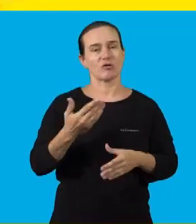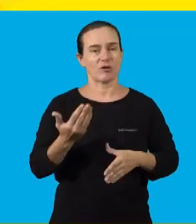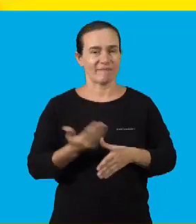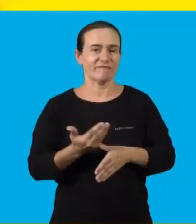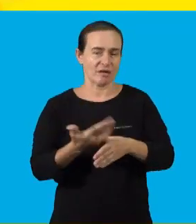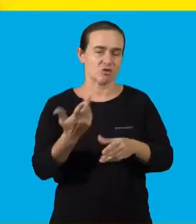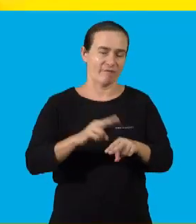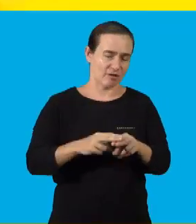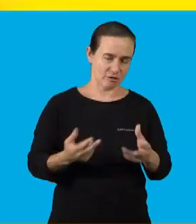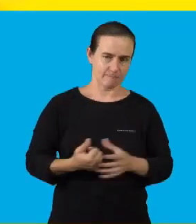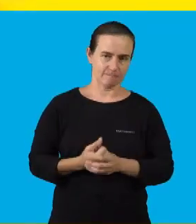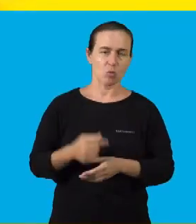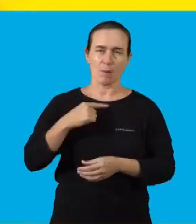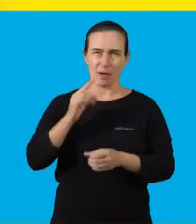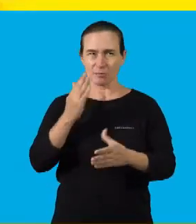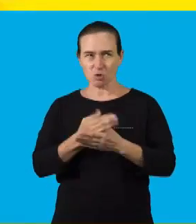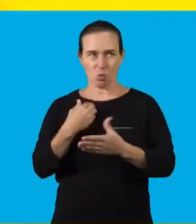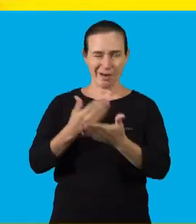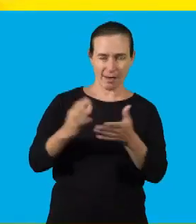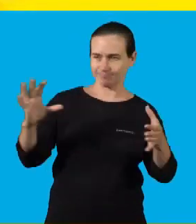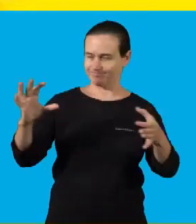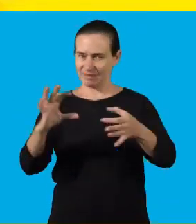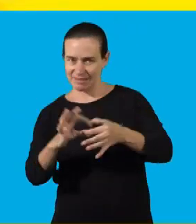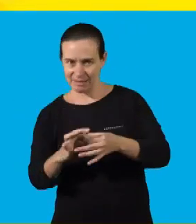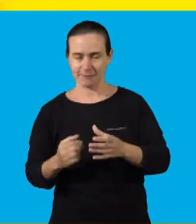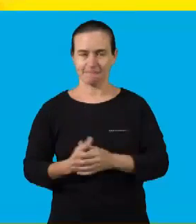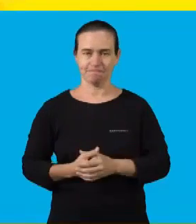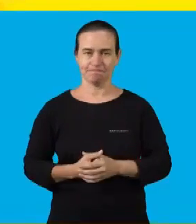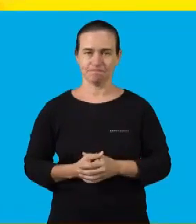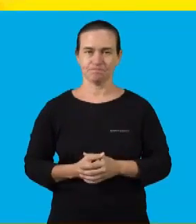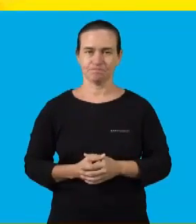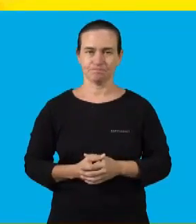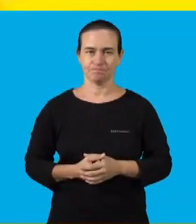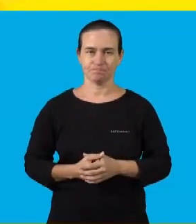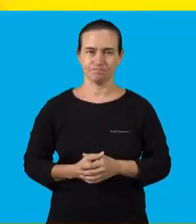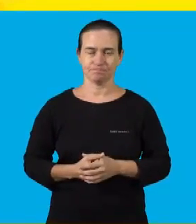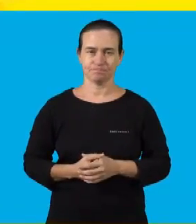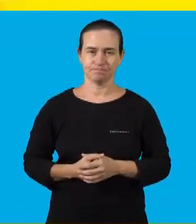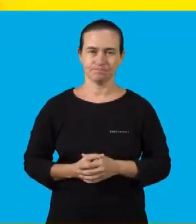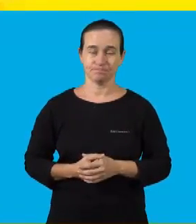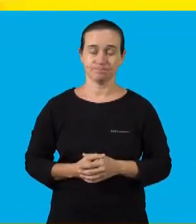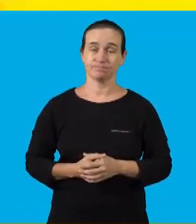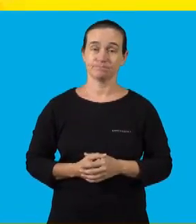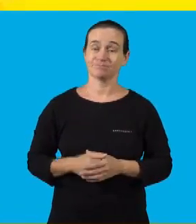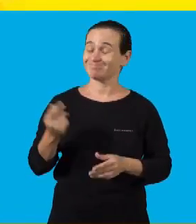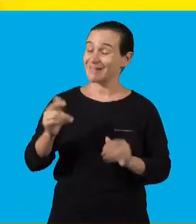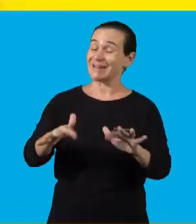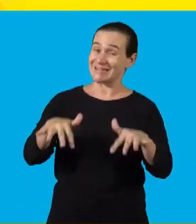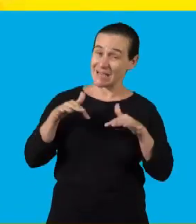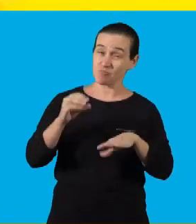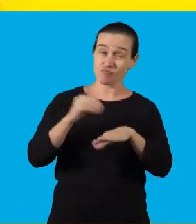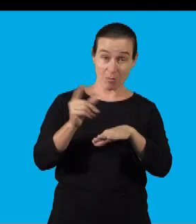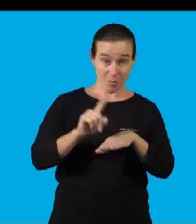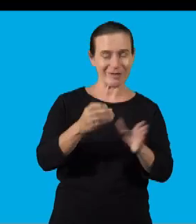So we need to make sure that we have this connection in mind when it comes to those questions. So when it comes to the exam,